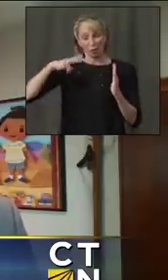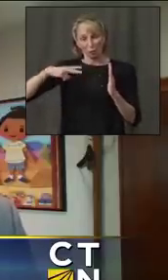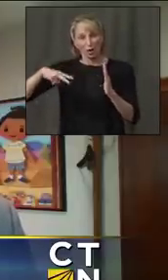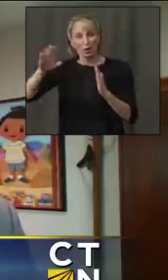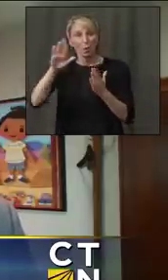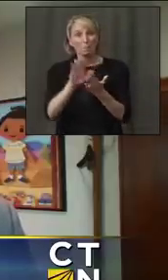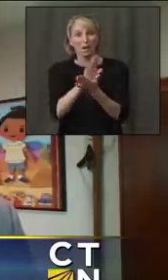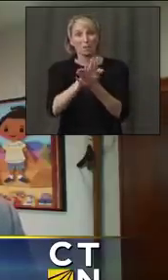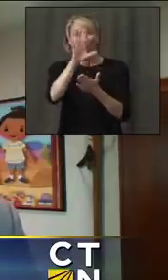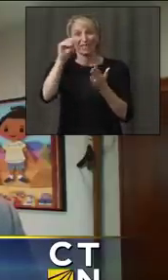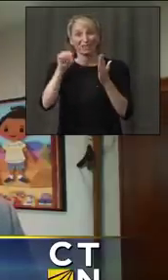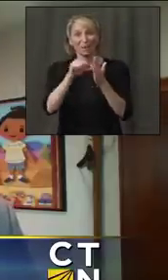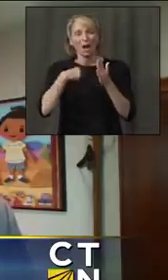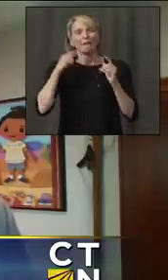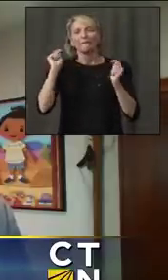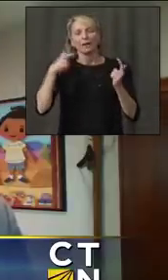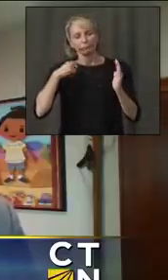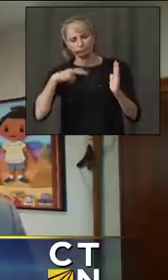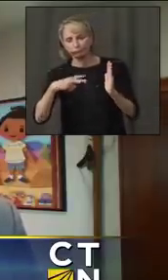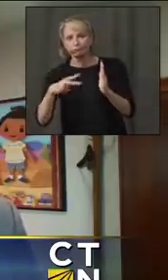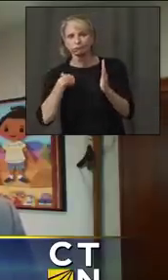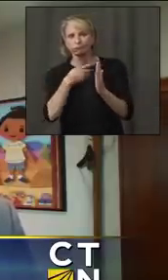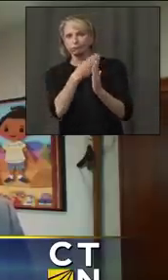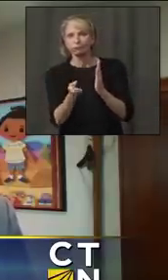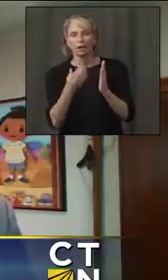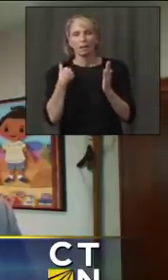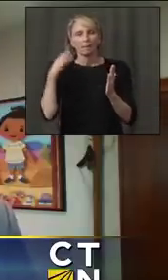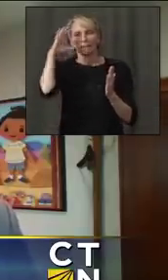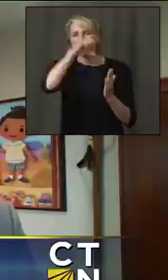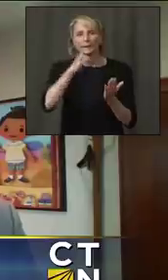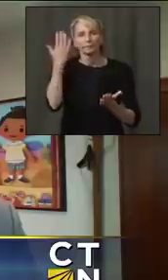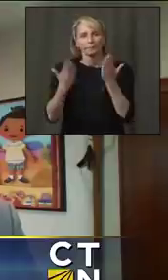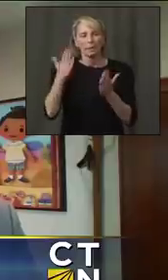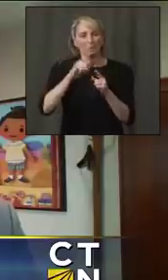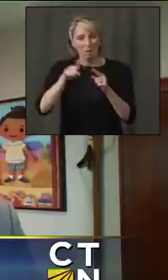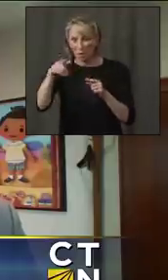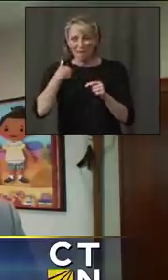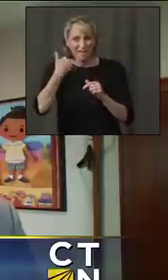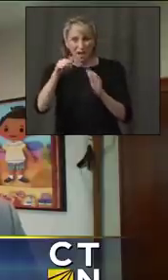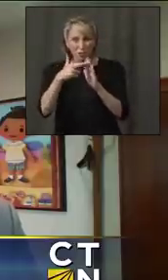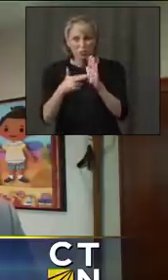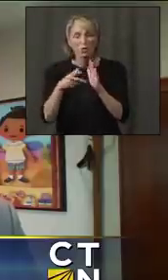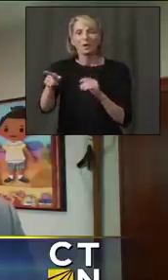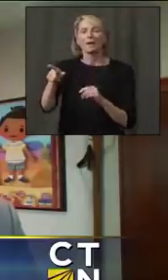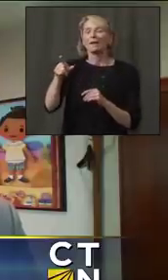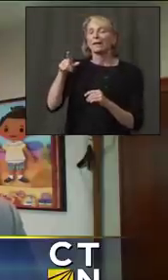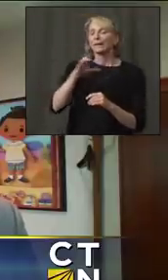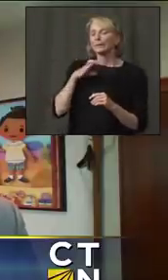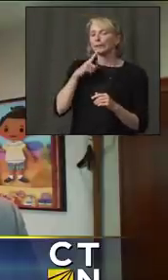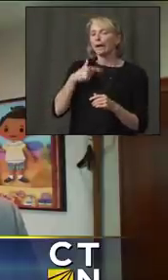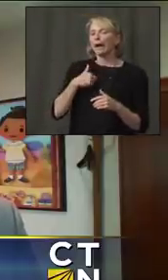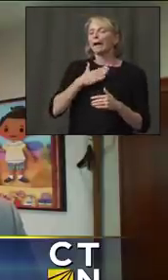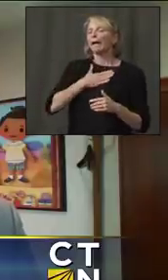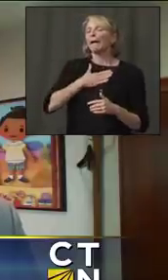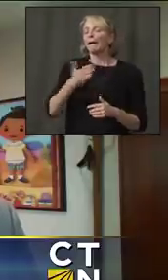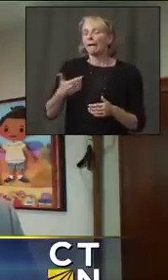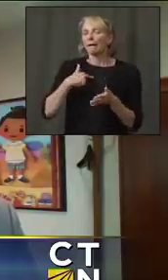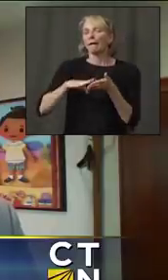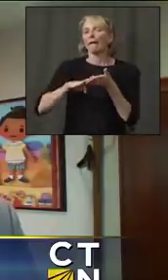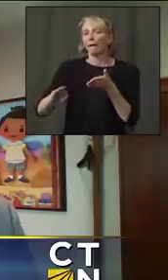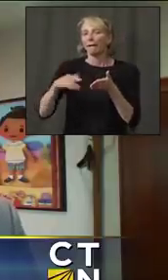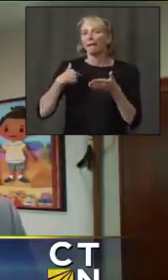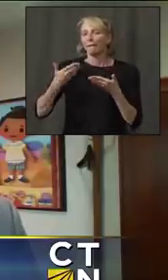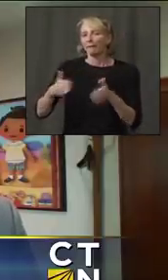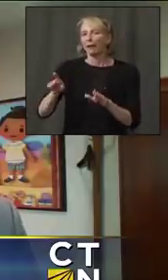as we go here. So. Yeah, it was just released a couple hours ago, so you gotta pass there. Yes, there is some guidance in there.